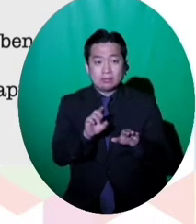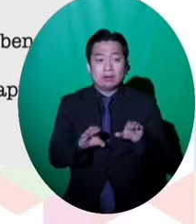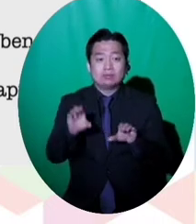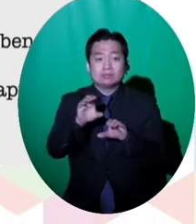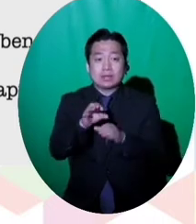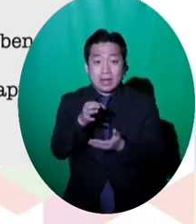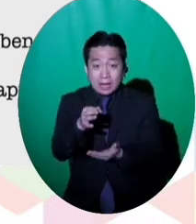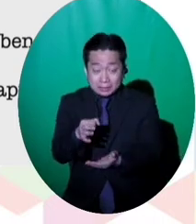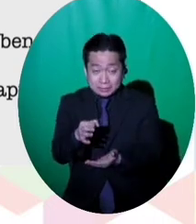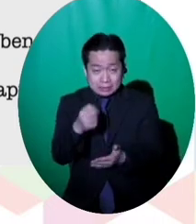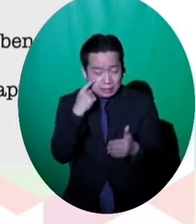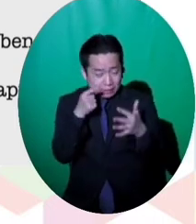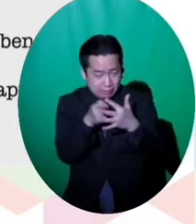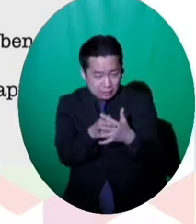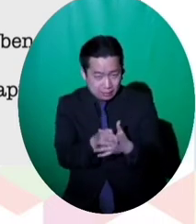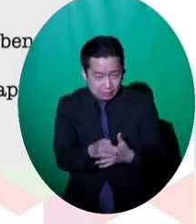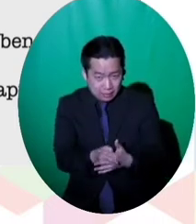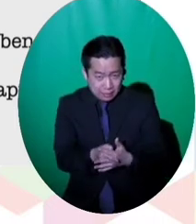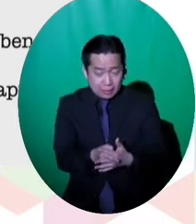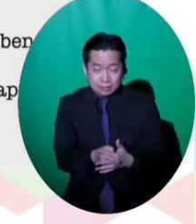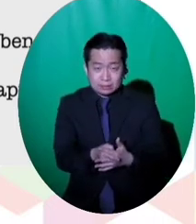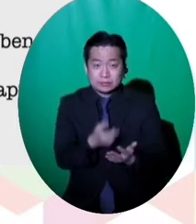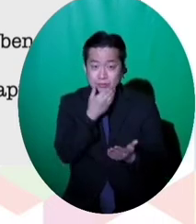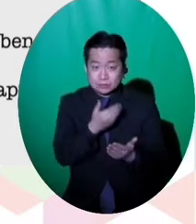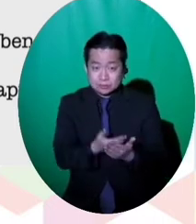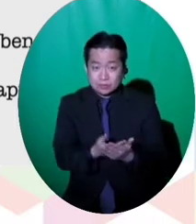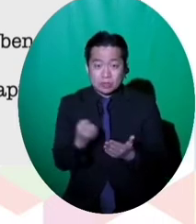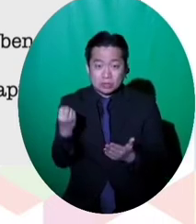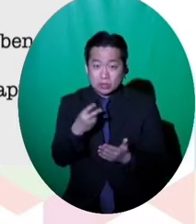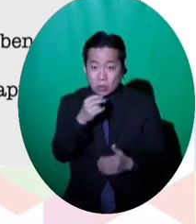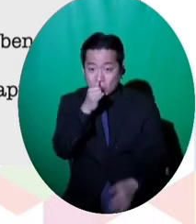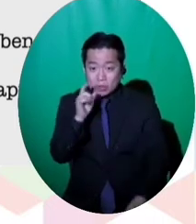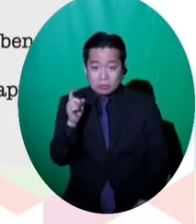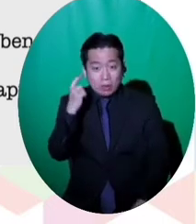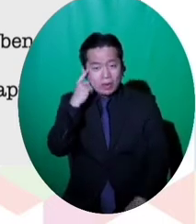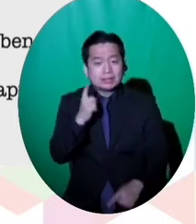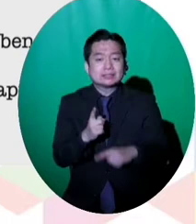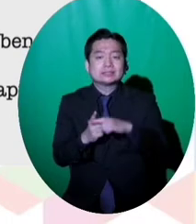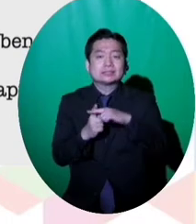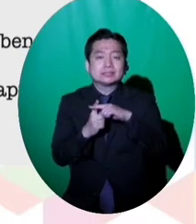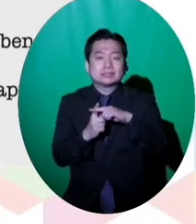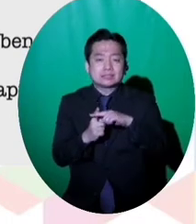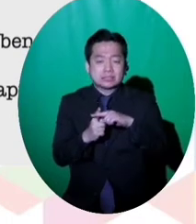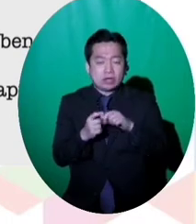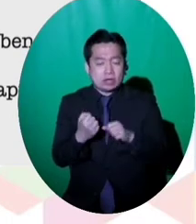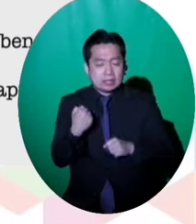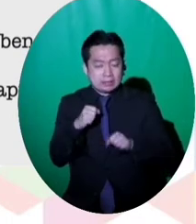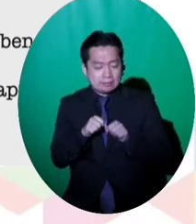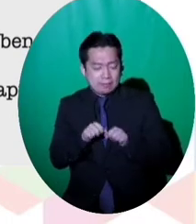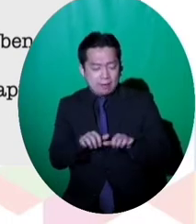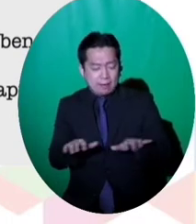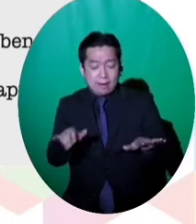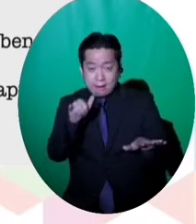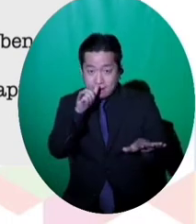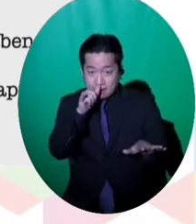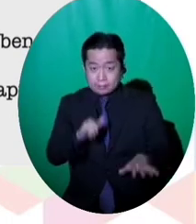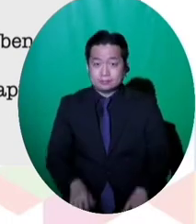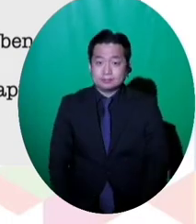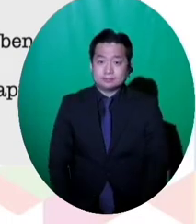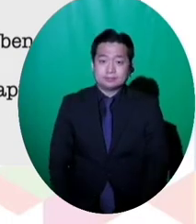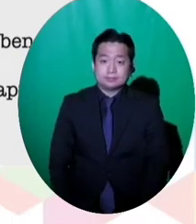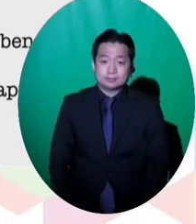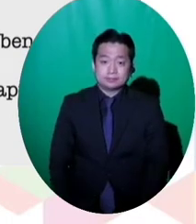positive spillovers, sometimes called externalities. P- people benefit other than the most